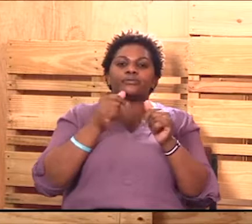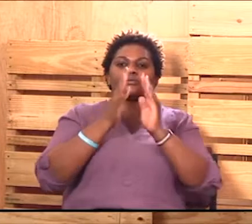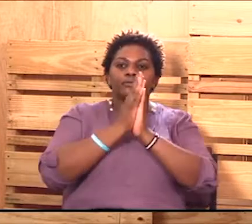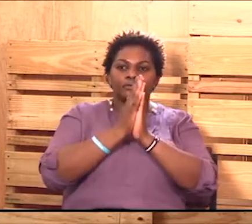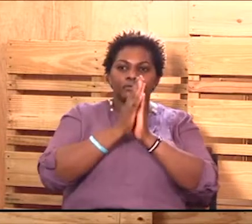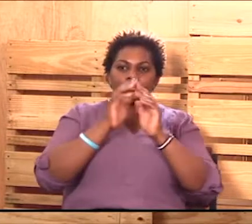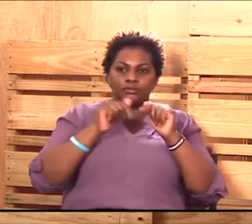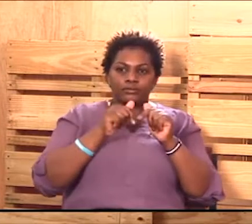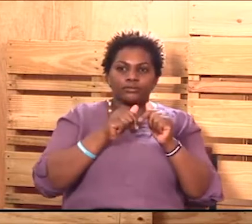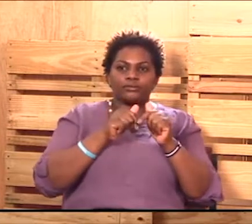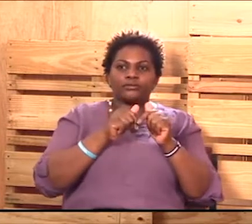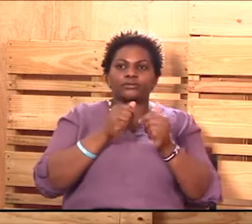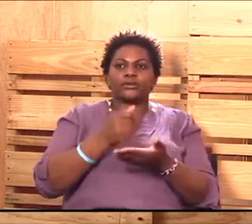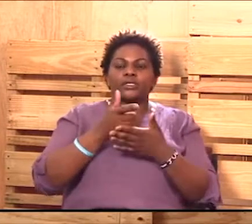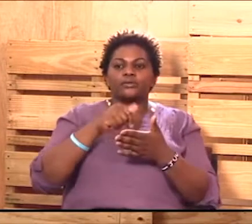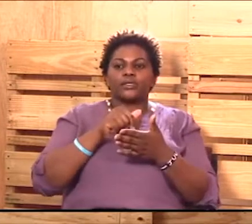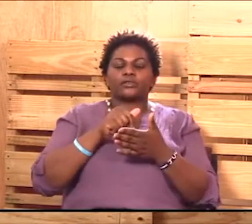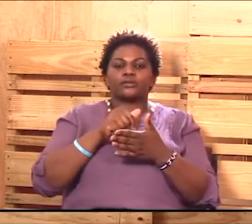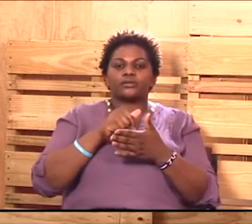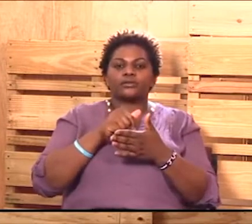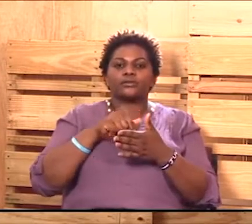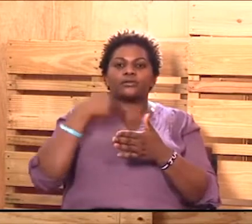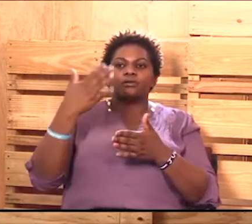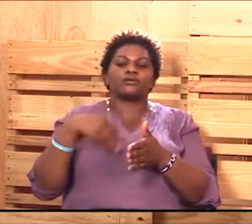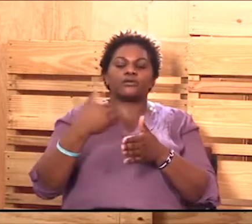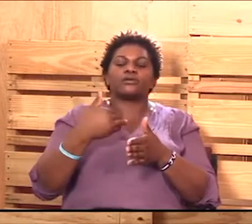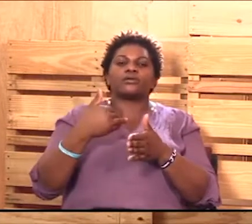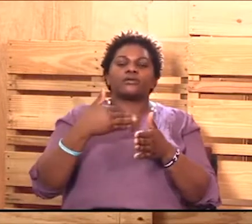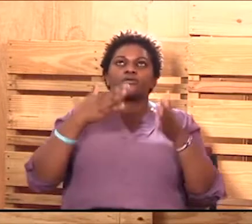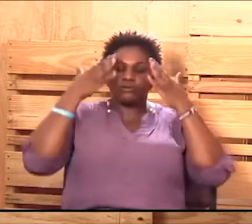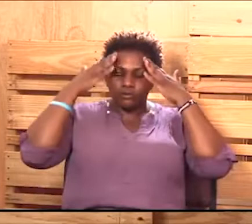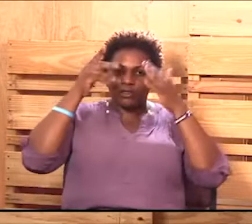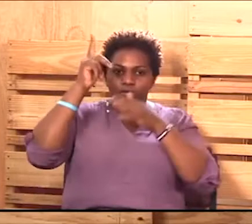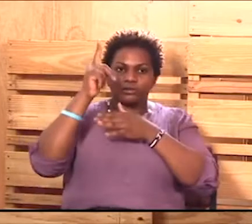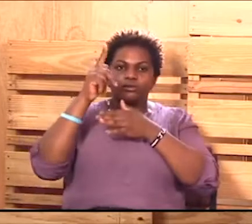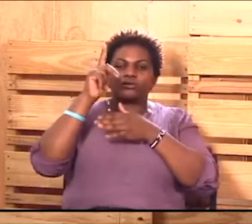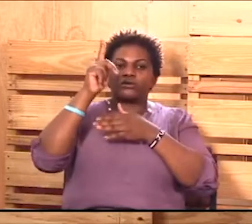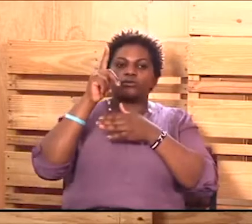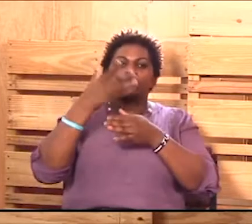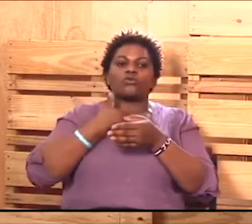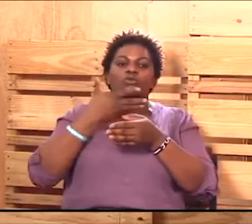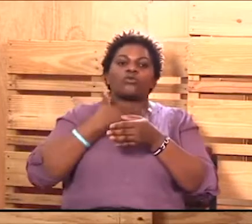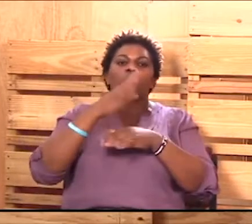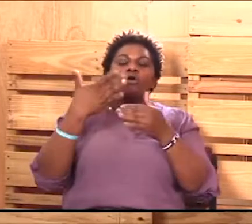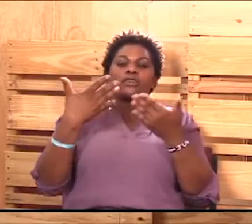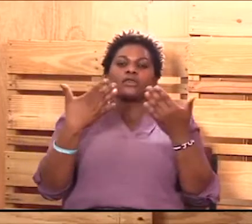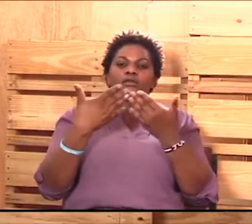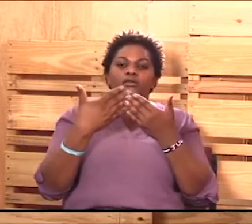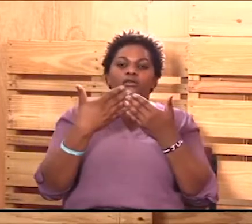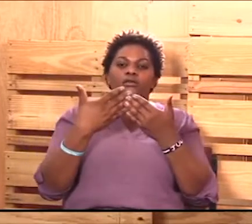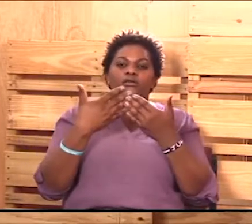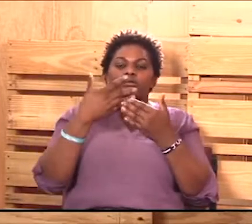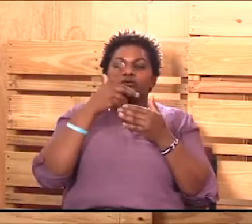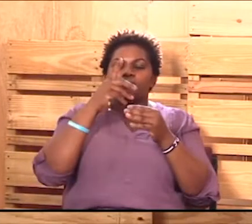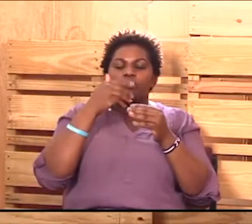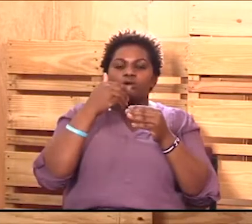prayer today is that you would help us to always look up to you, O God, you who owns all things, and